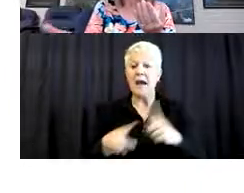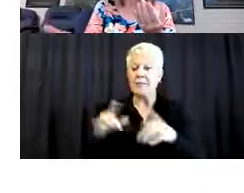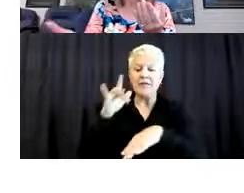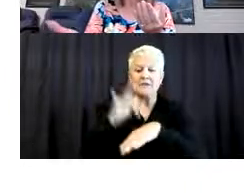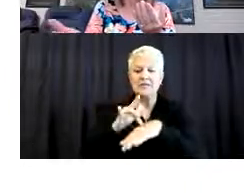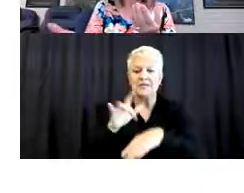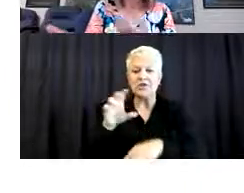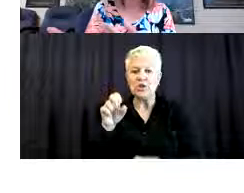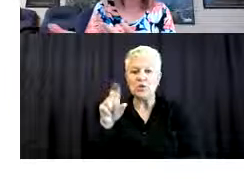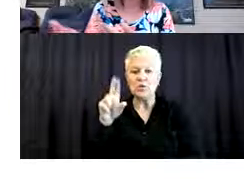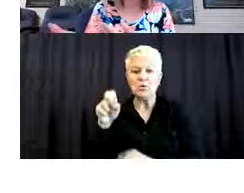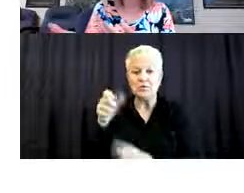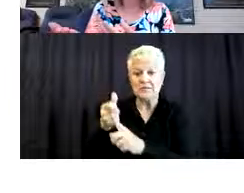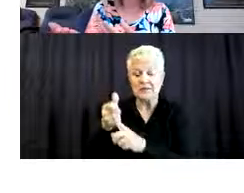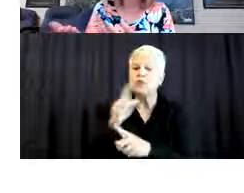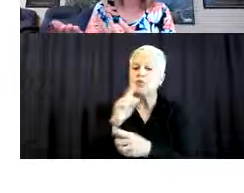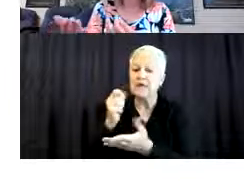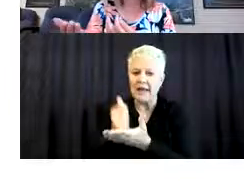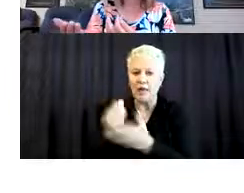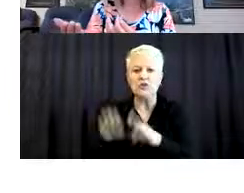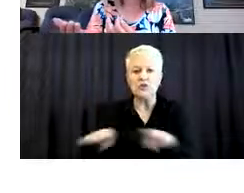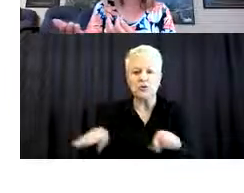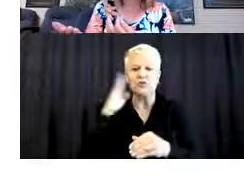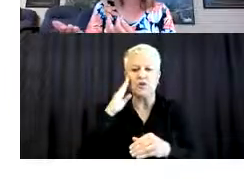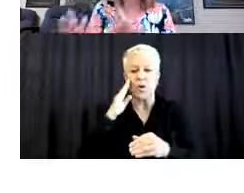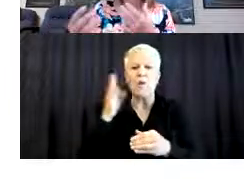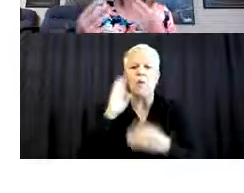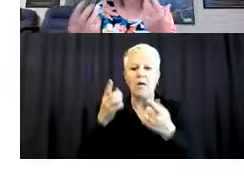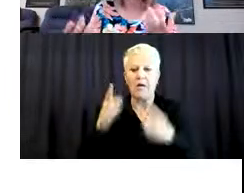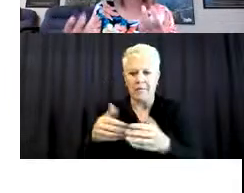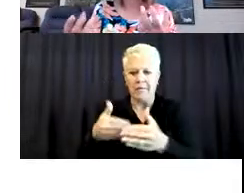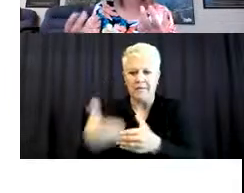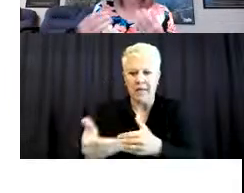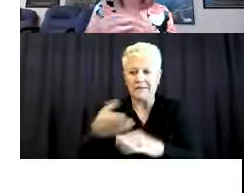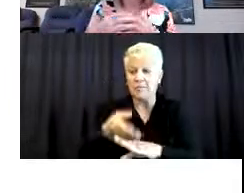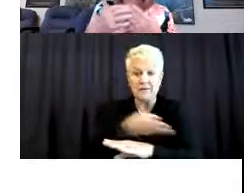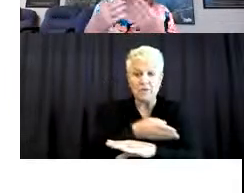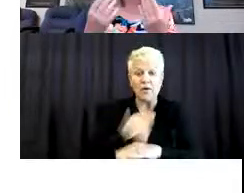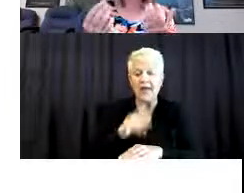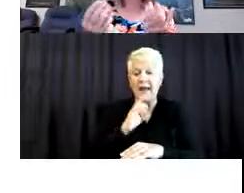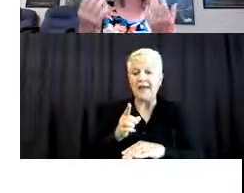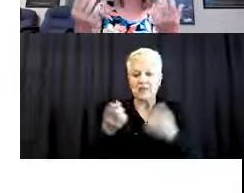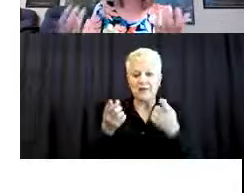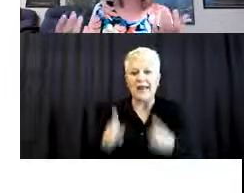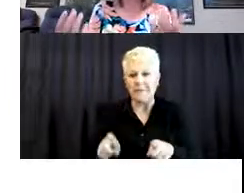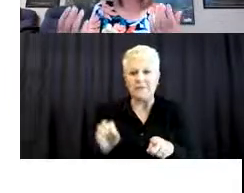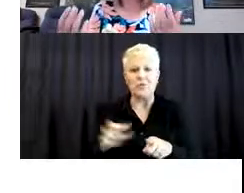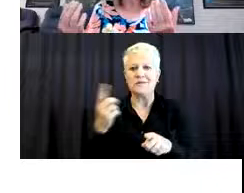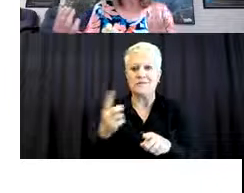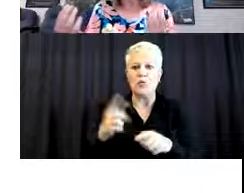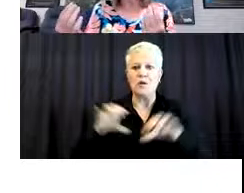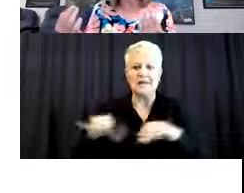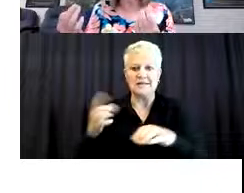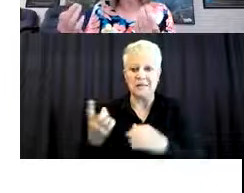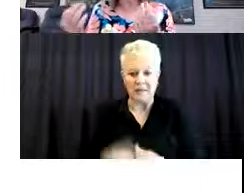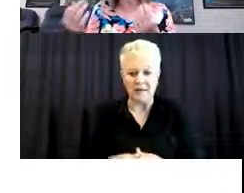cues themselves really do help children to know what is about to happen before that action or somebody acts on them. And